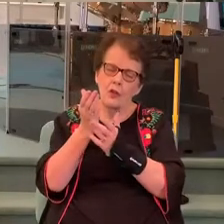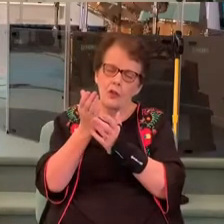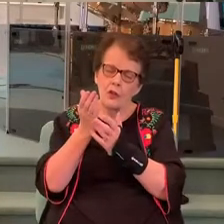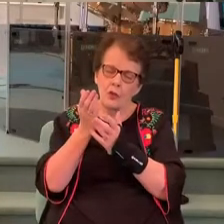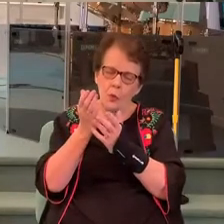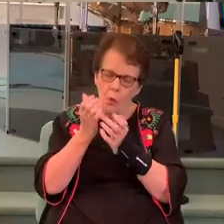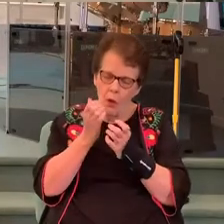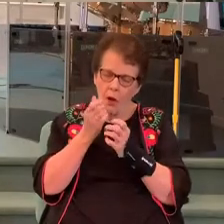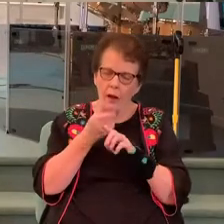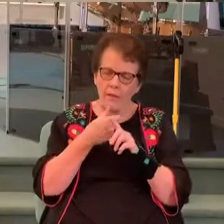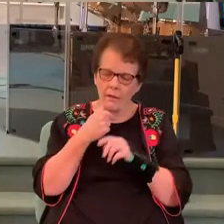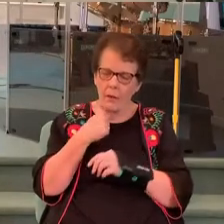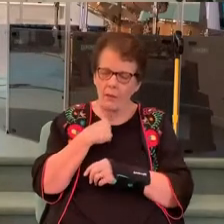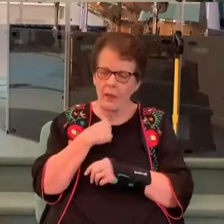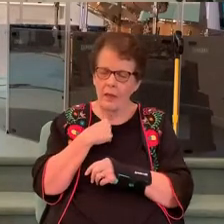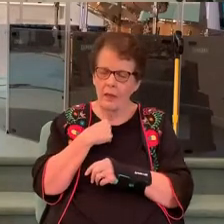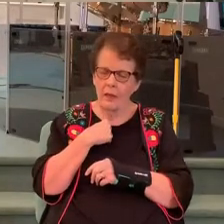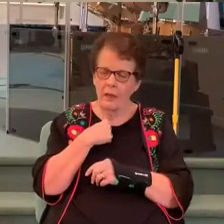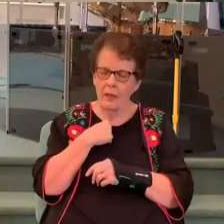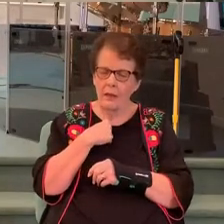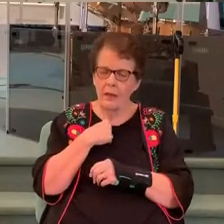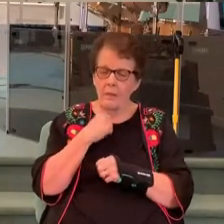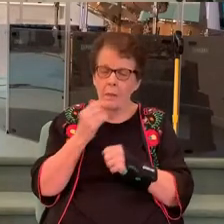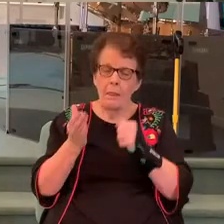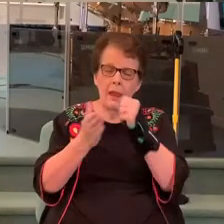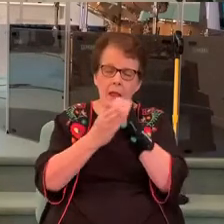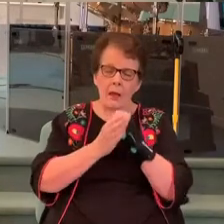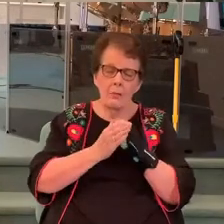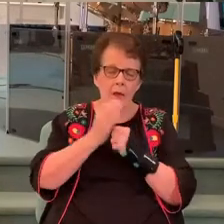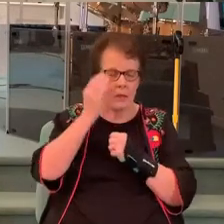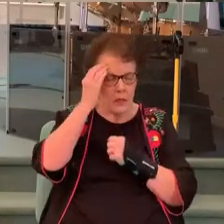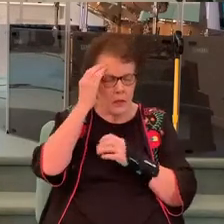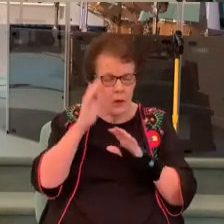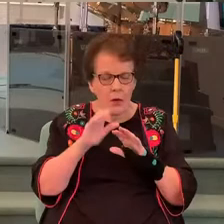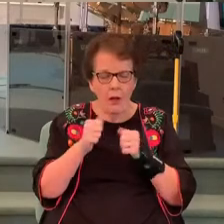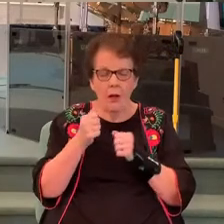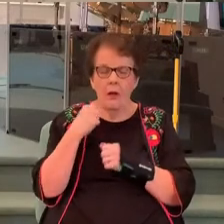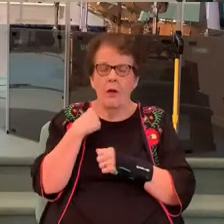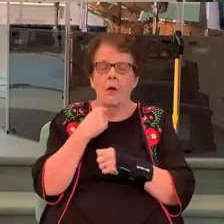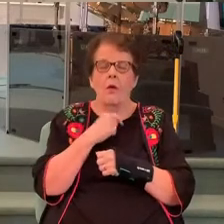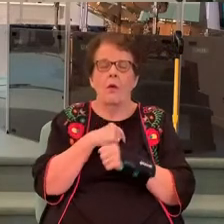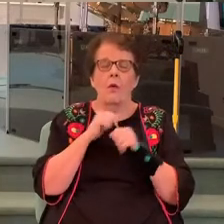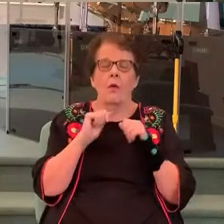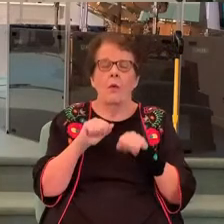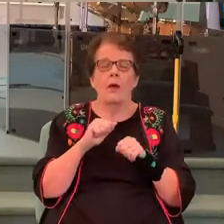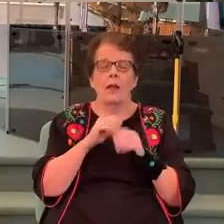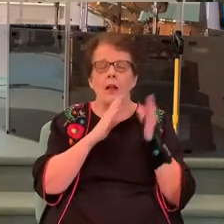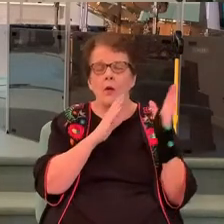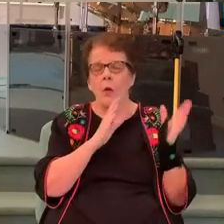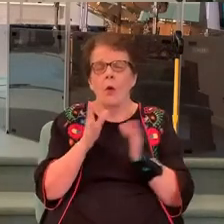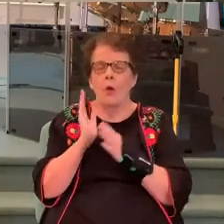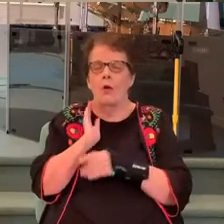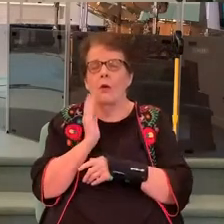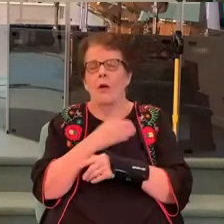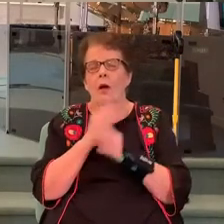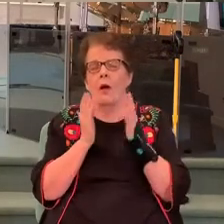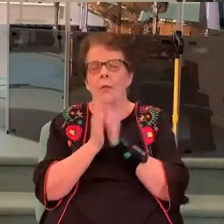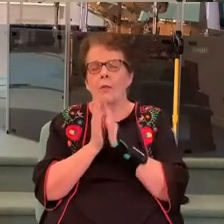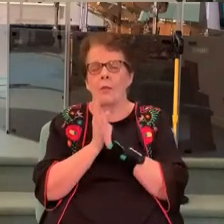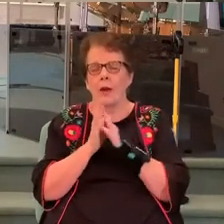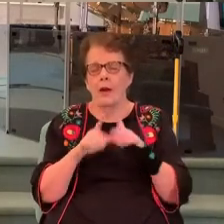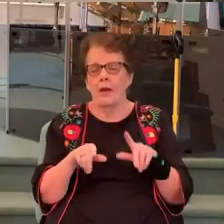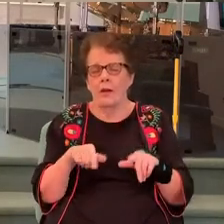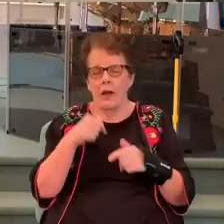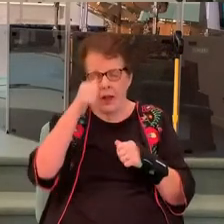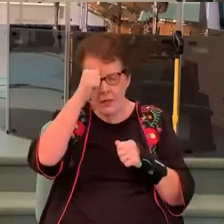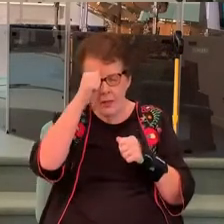as a redeemed child. So help us to know how we can maybe reorder our prayer lives, how we can remember some of these